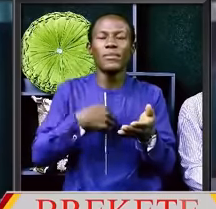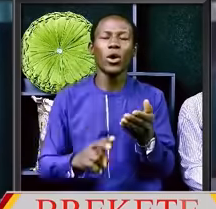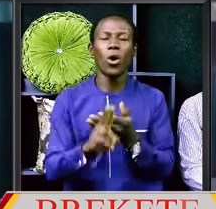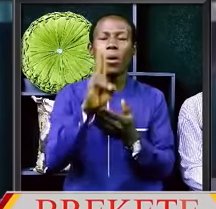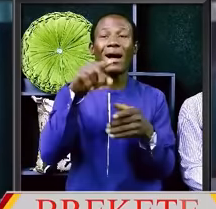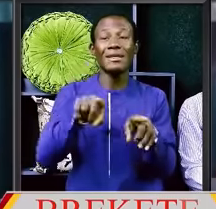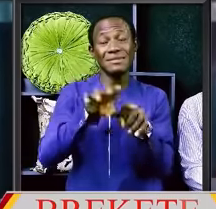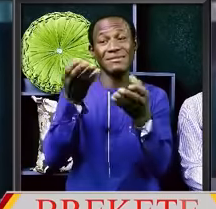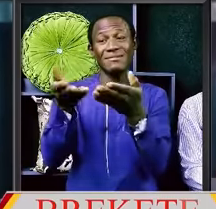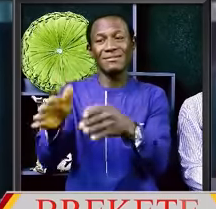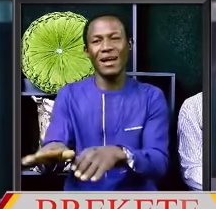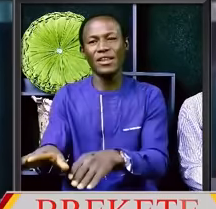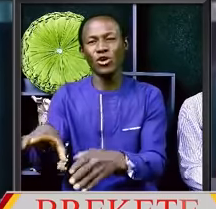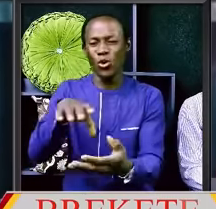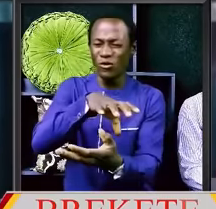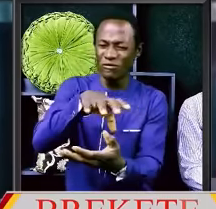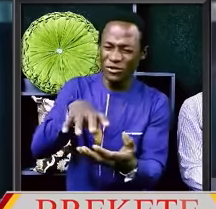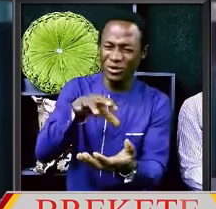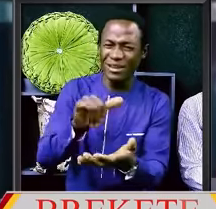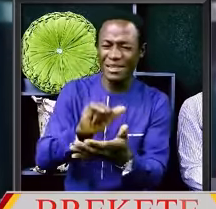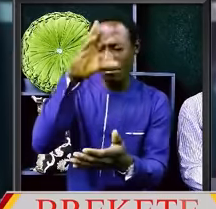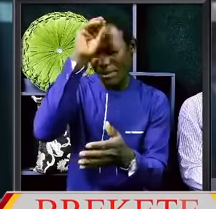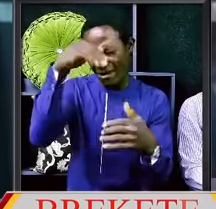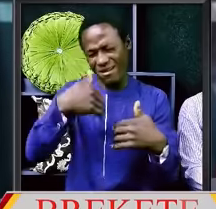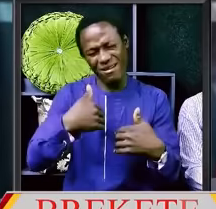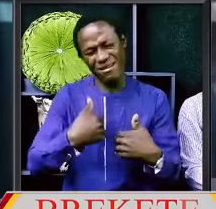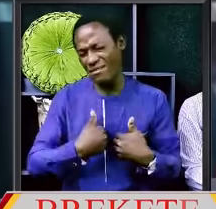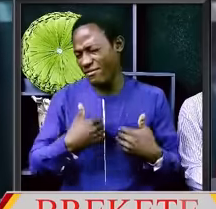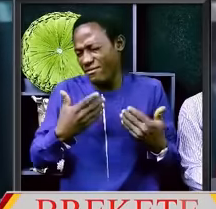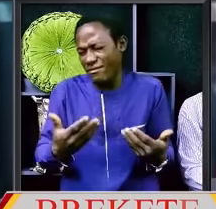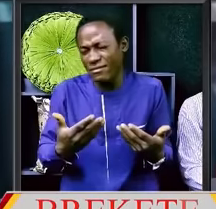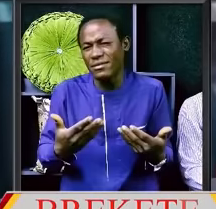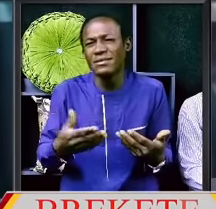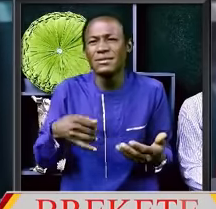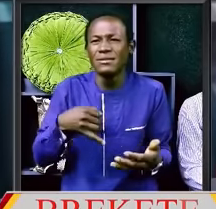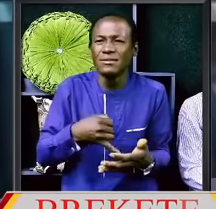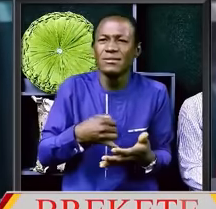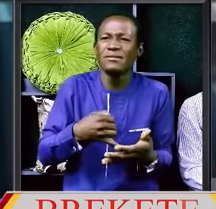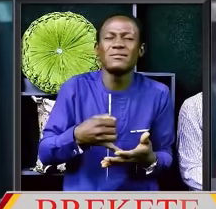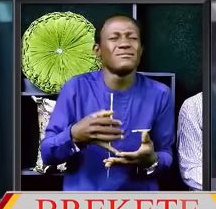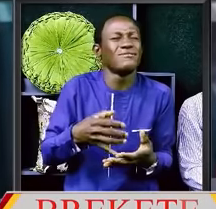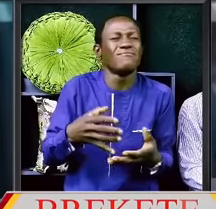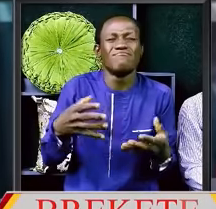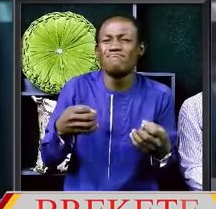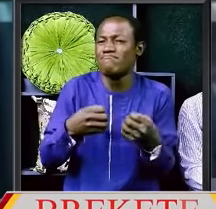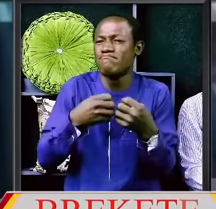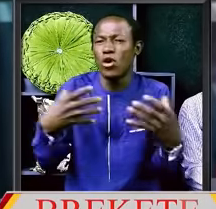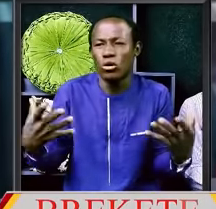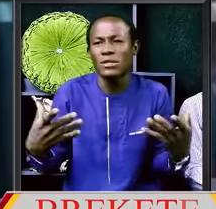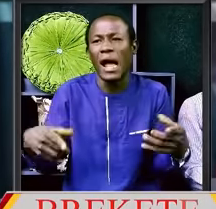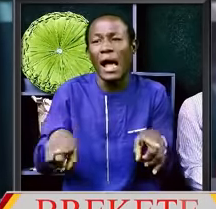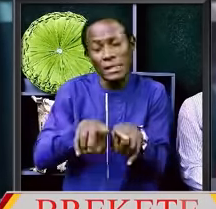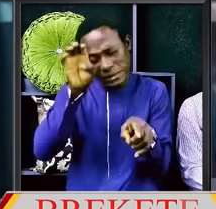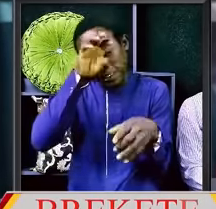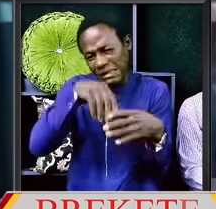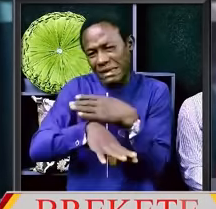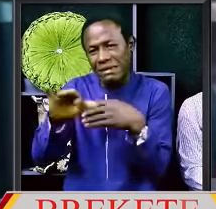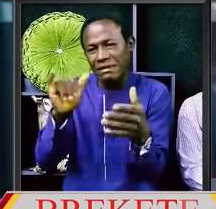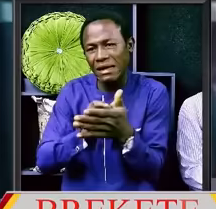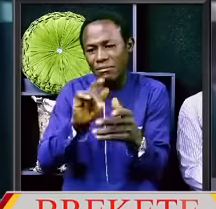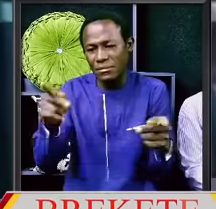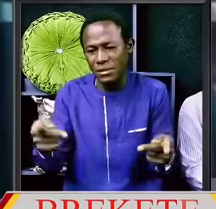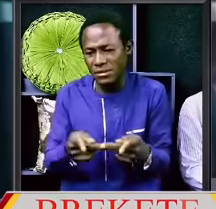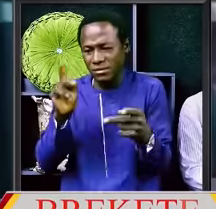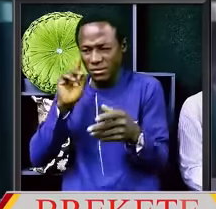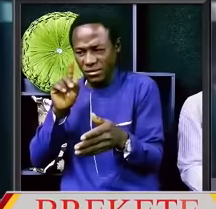a wakago, the confusion where that man they into at that stage, he reach confusion where besides as he enter that place, they tell him, say, he go check,